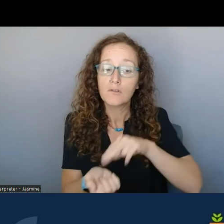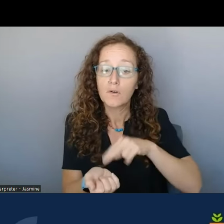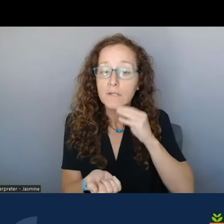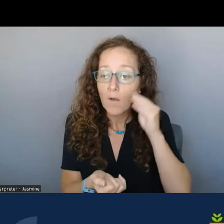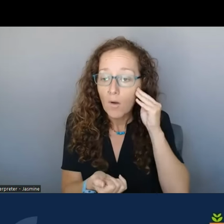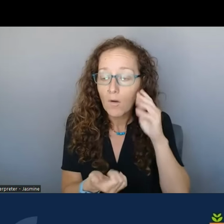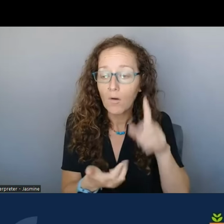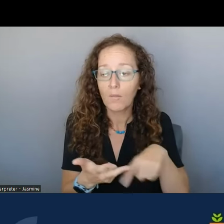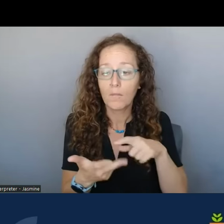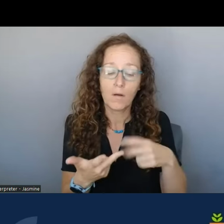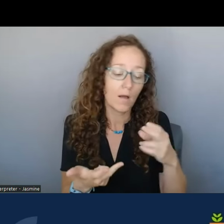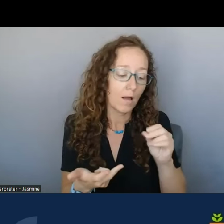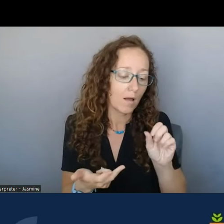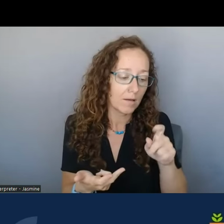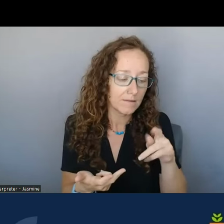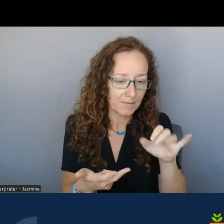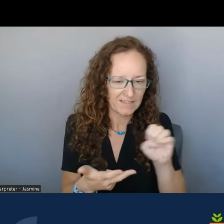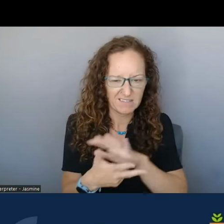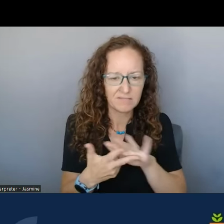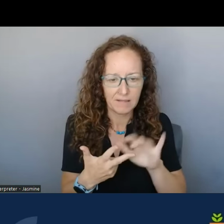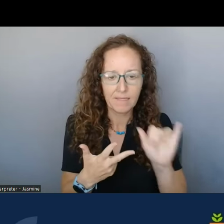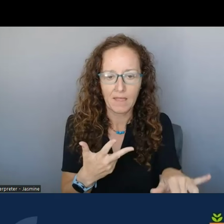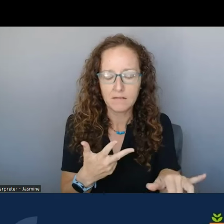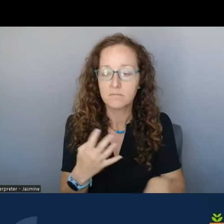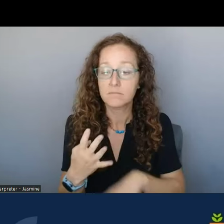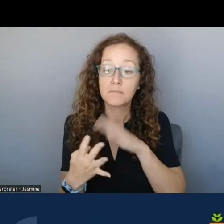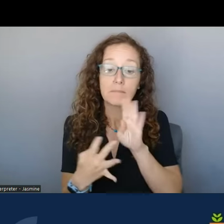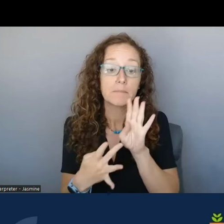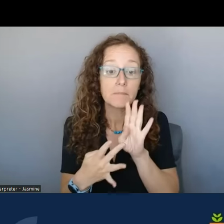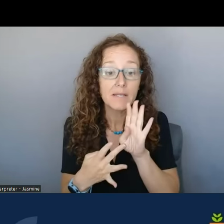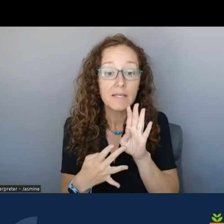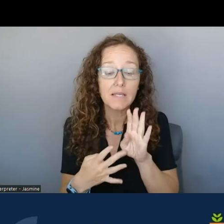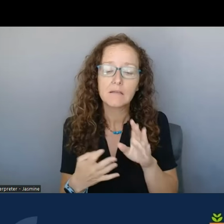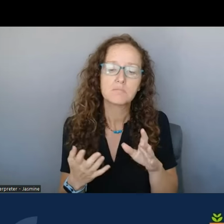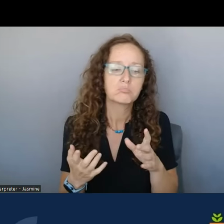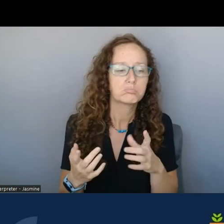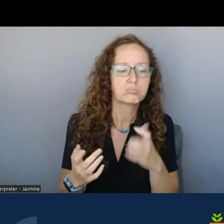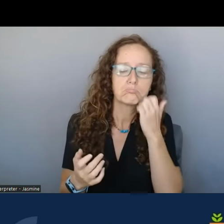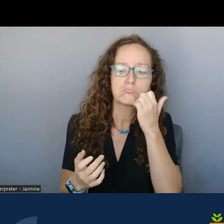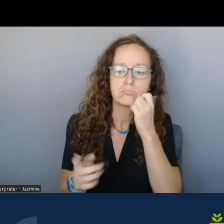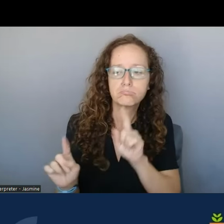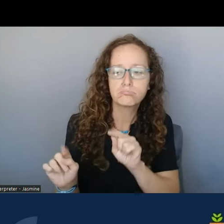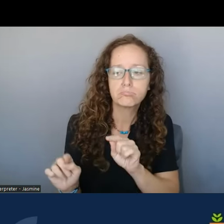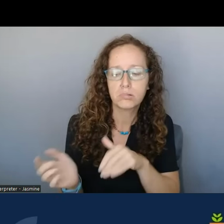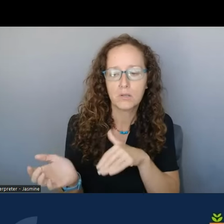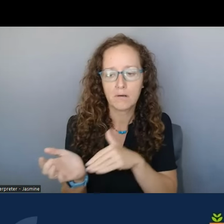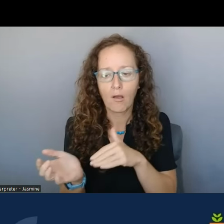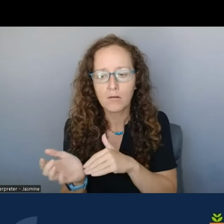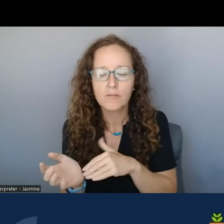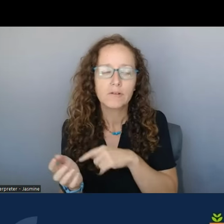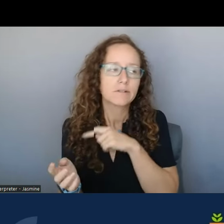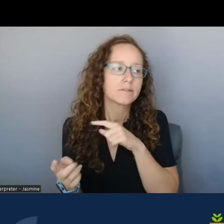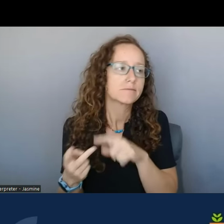B helps cover medically necessary services like your doctor's visits, outpatient care, does include